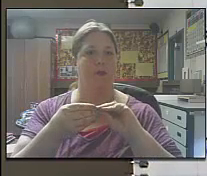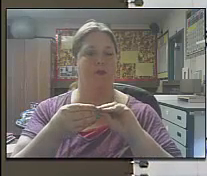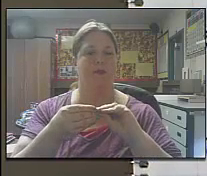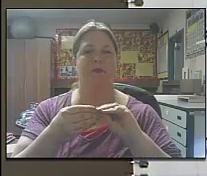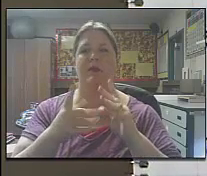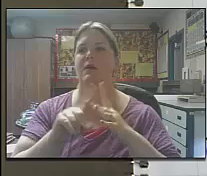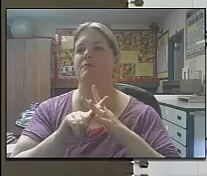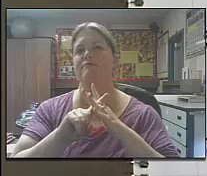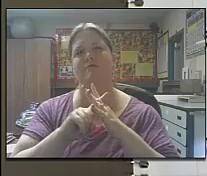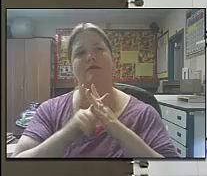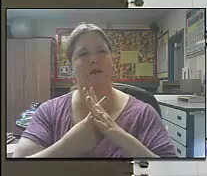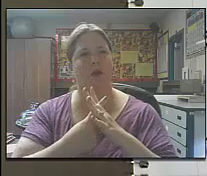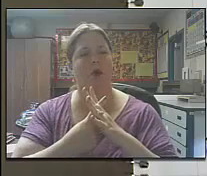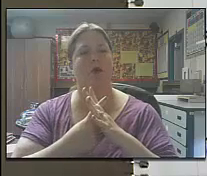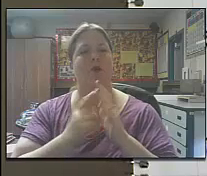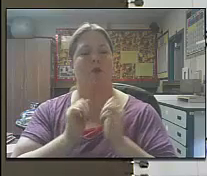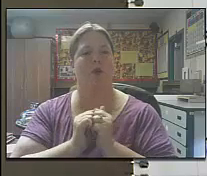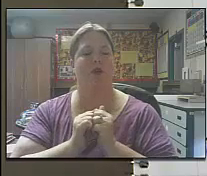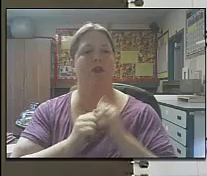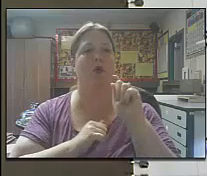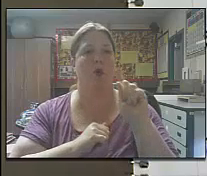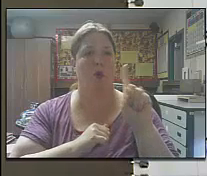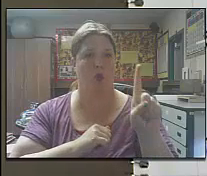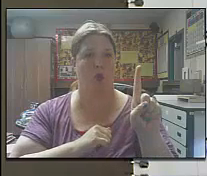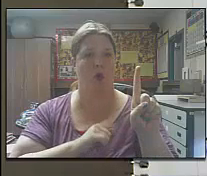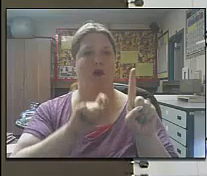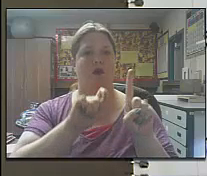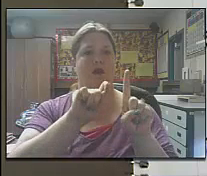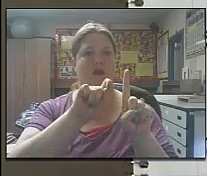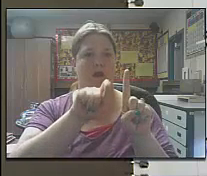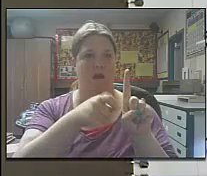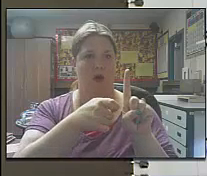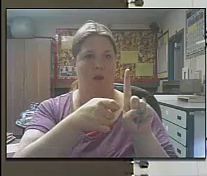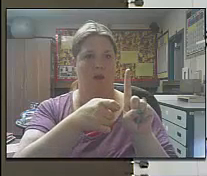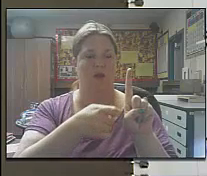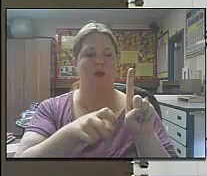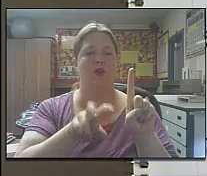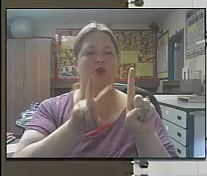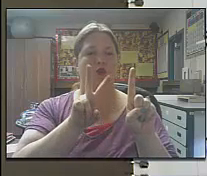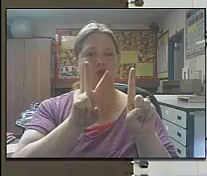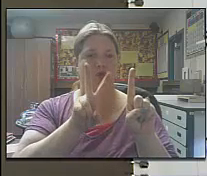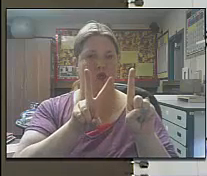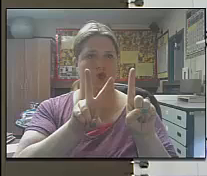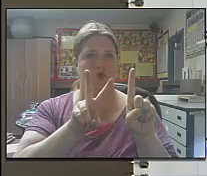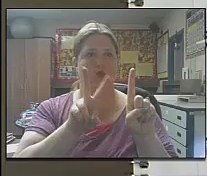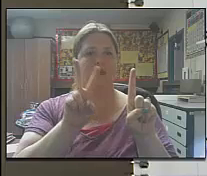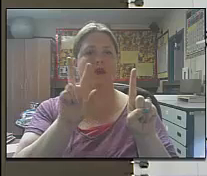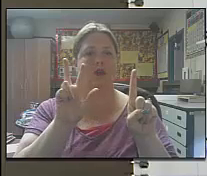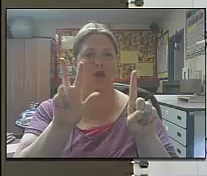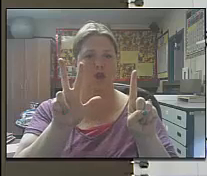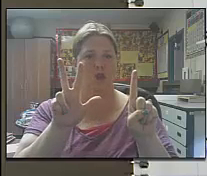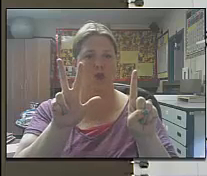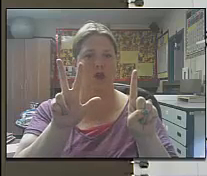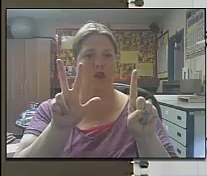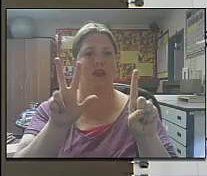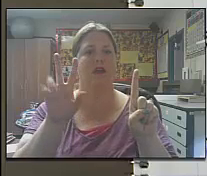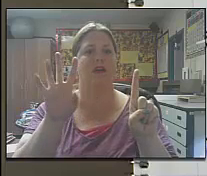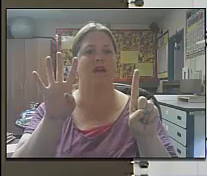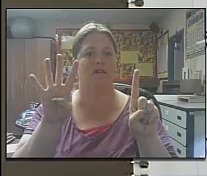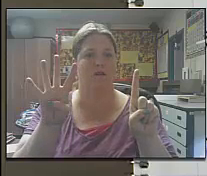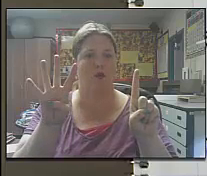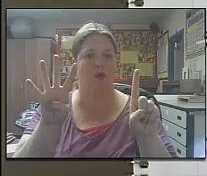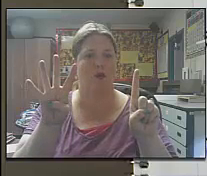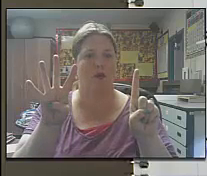Let's start 1, comma, 2, 3,